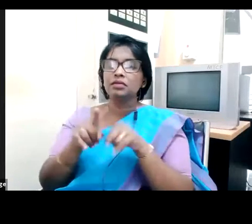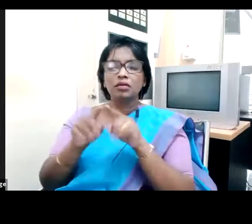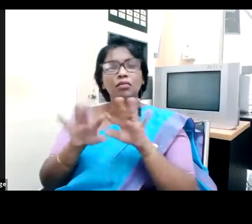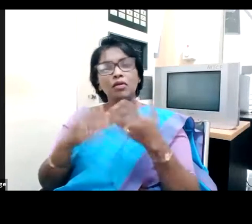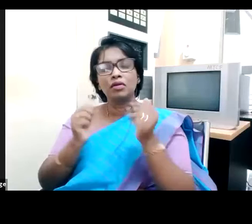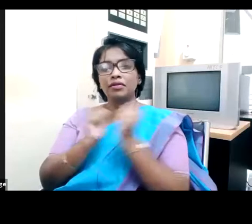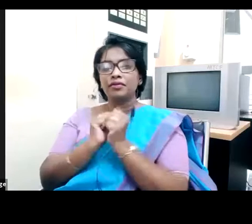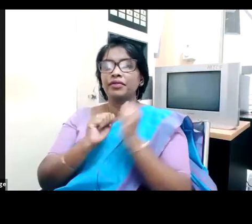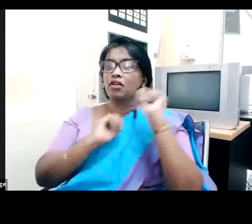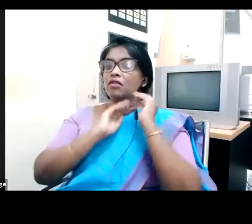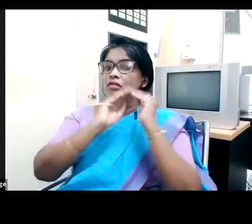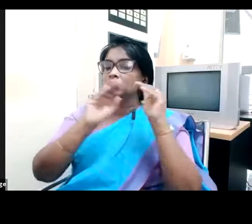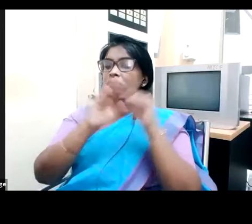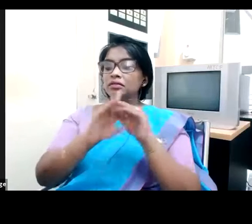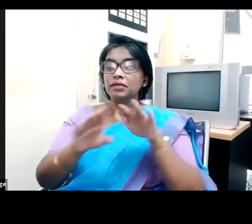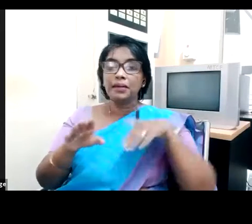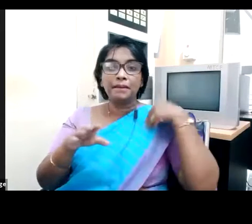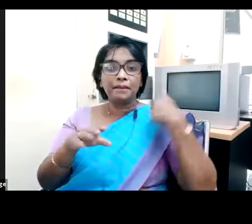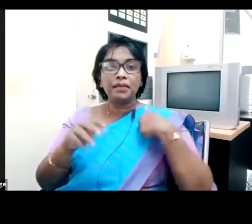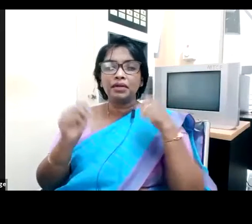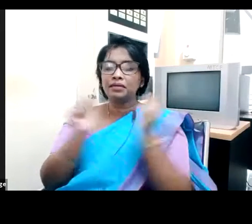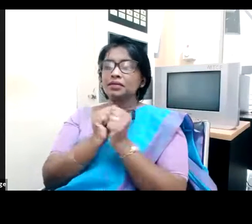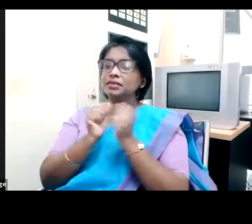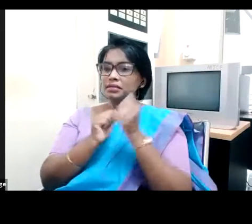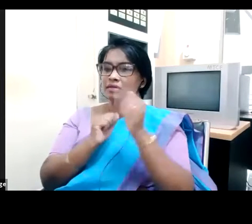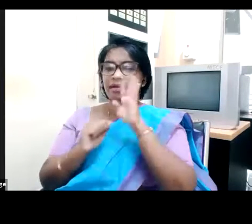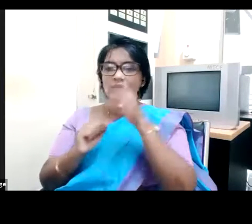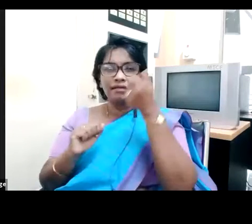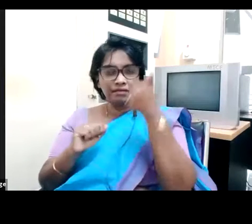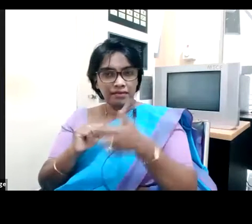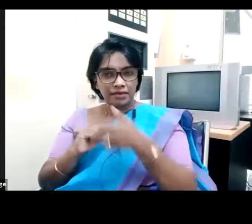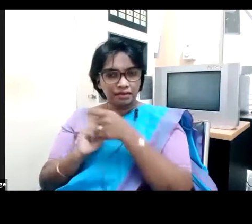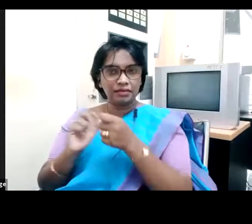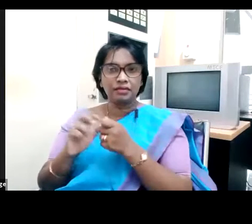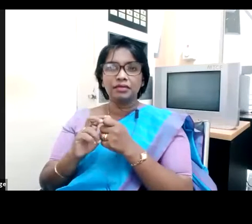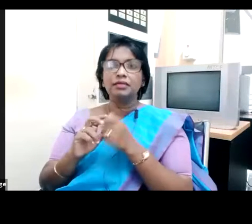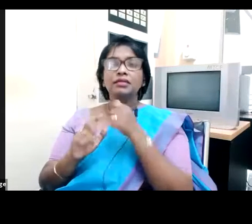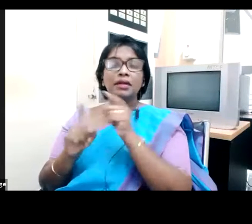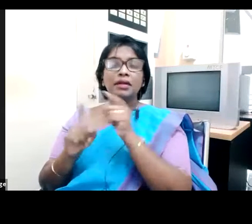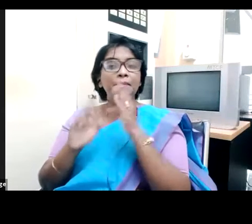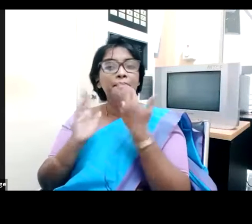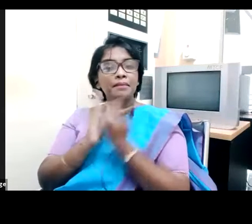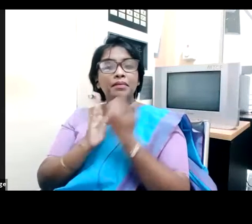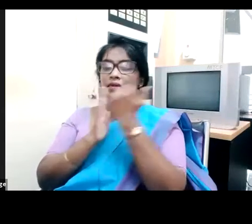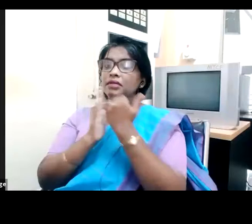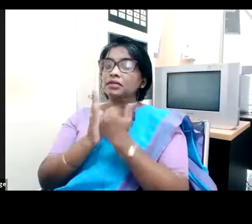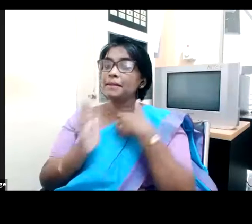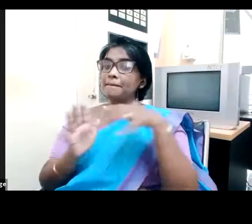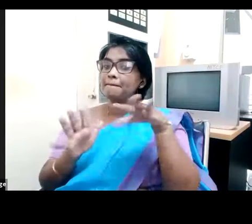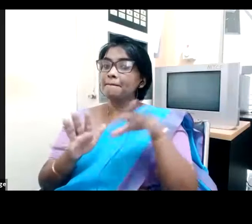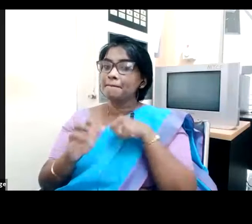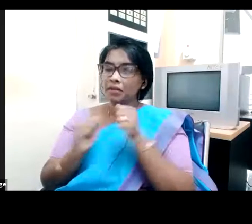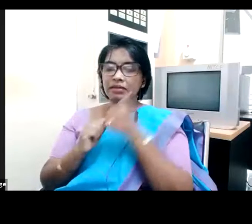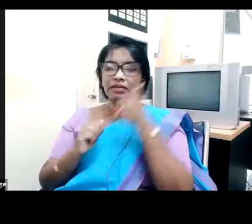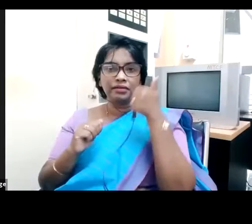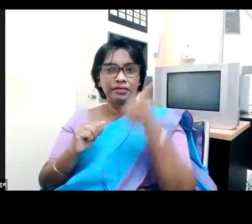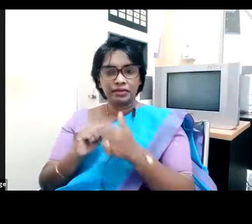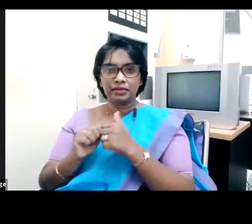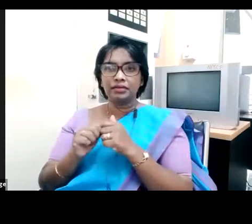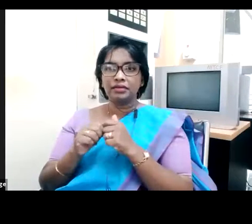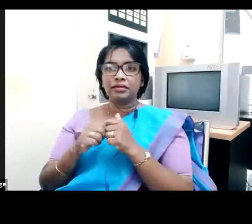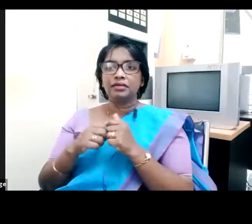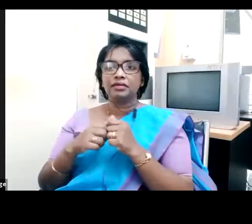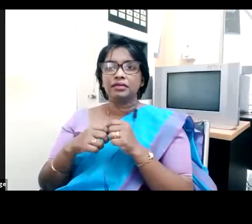infrastructure is the policy and the practices in the organization. So at